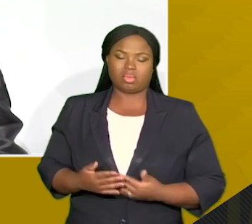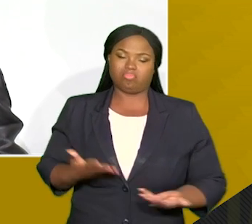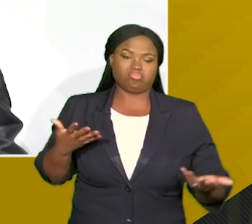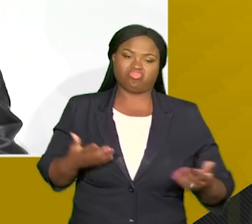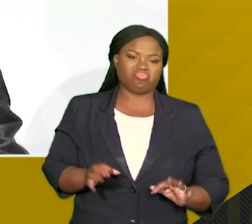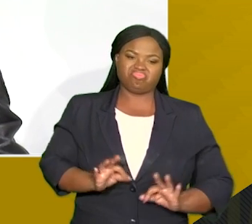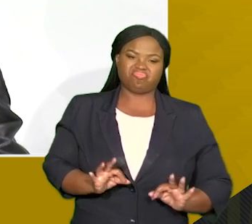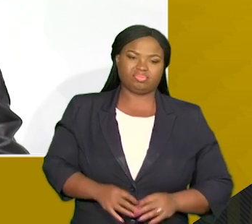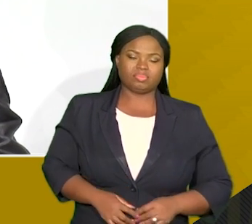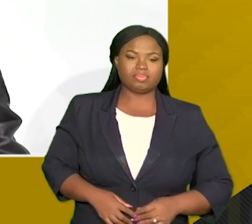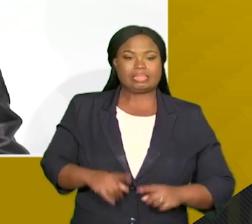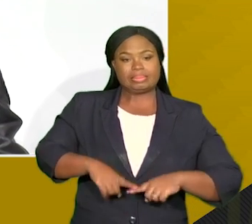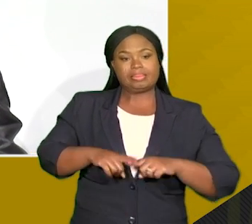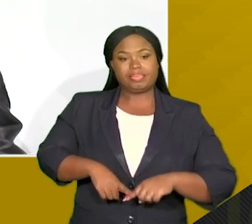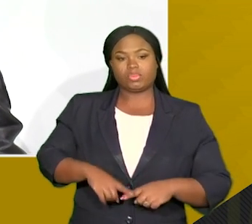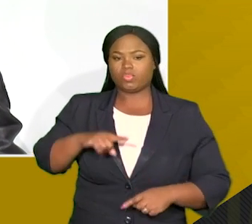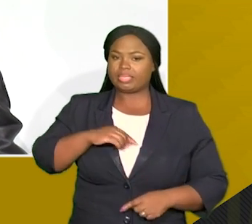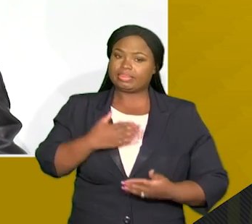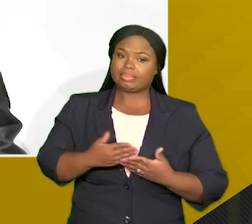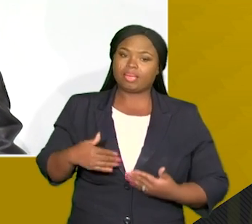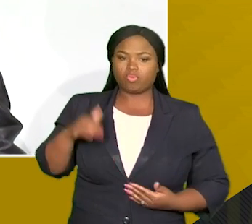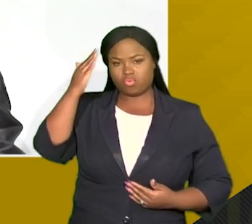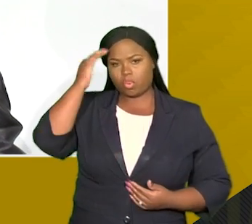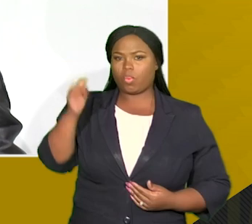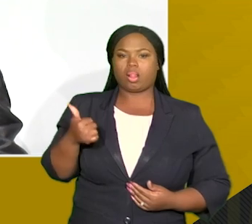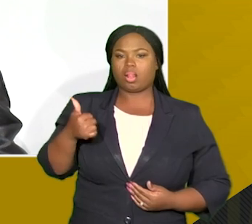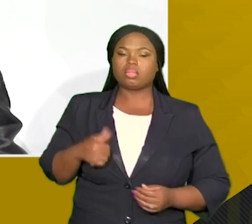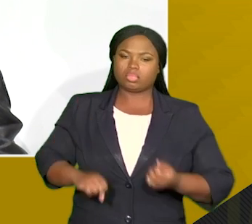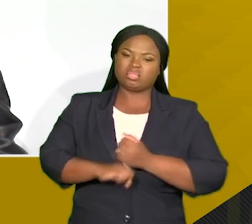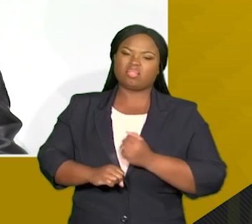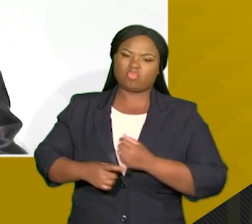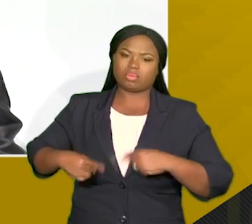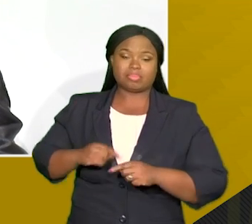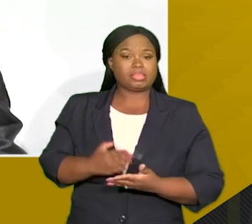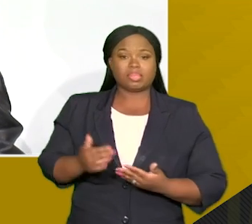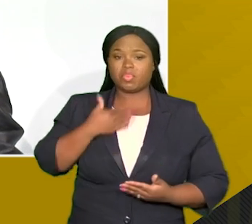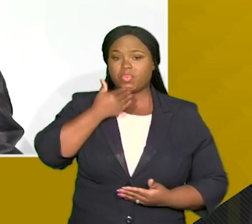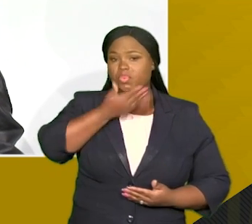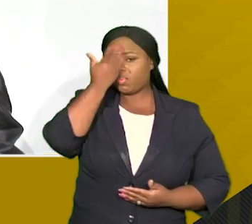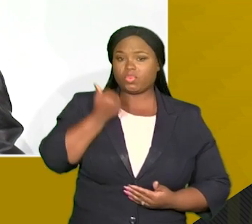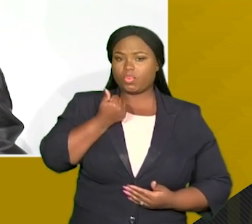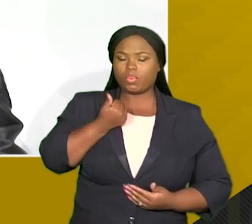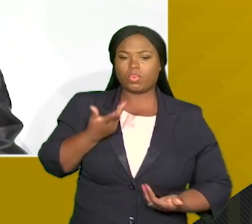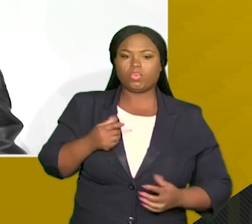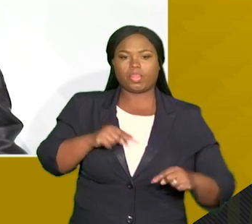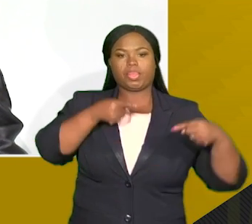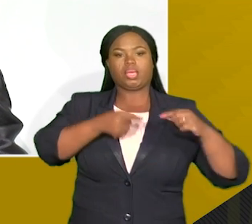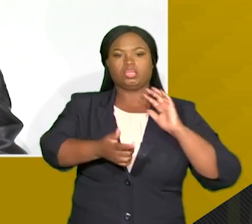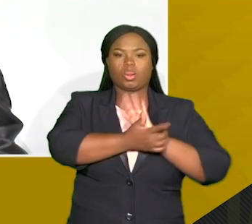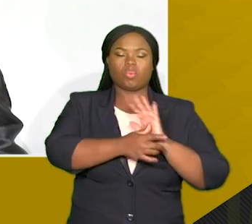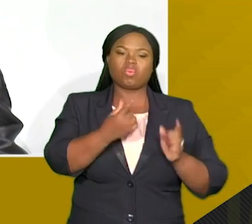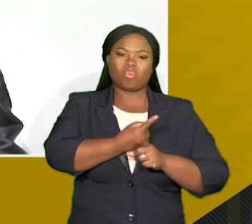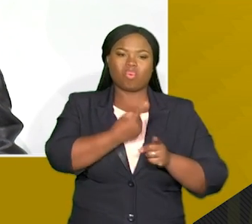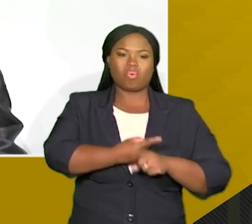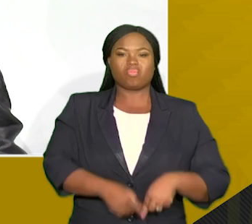because those people that are in the know, they support us. But those that don't know, that have been in the wrong side of the law, they are the ones that